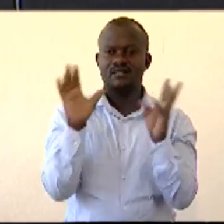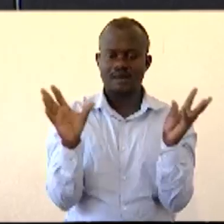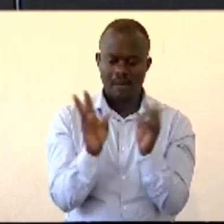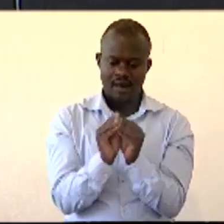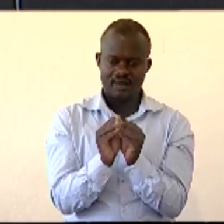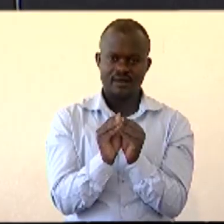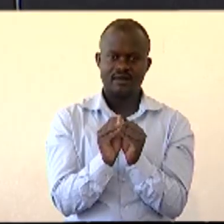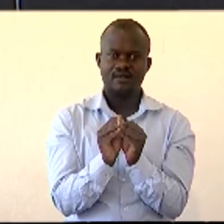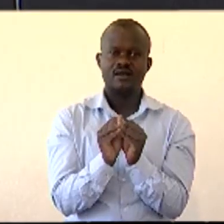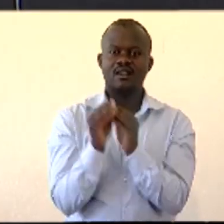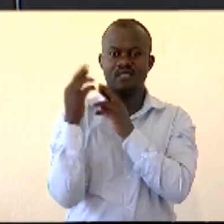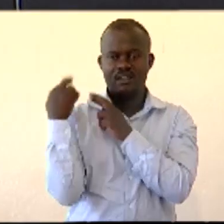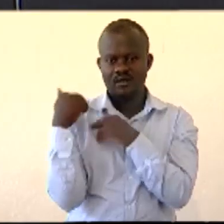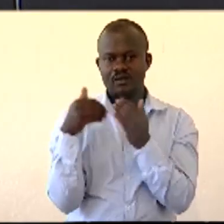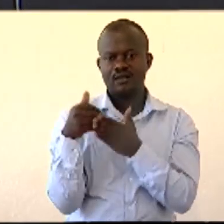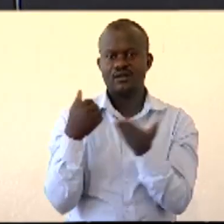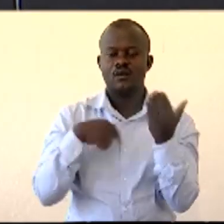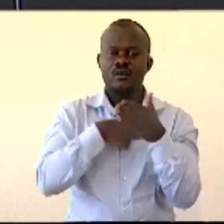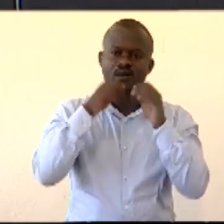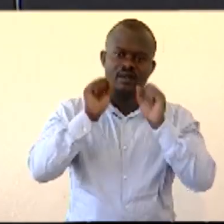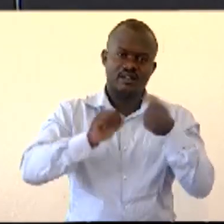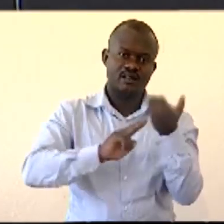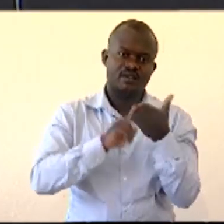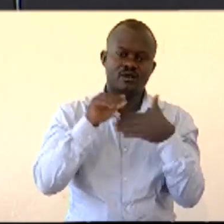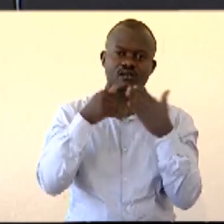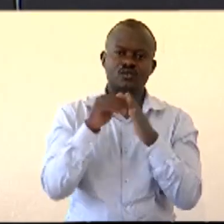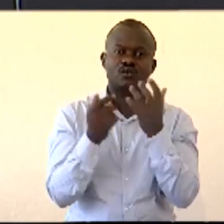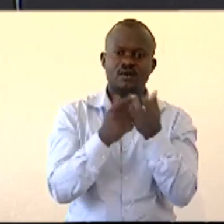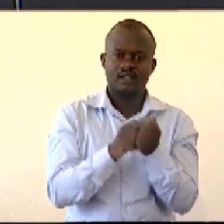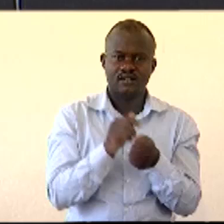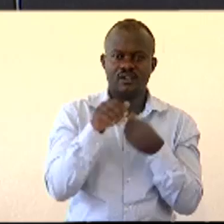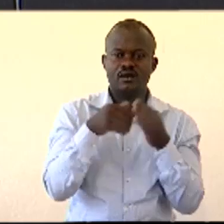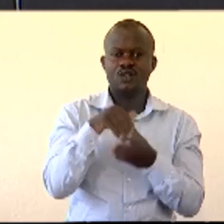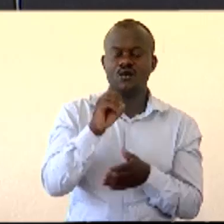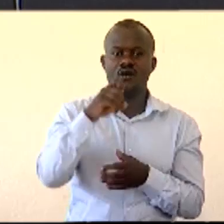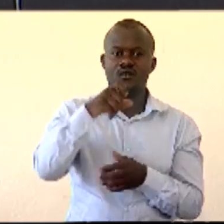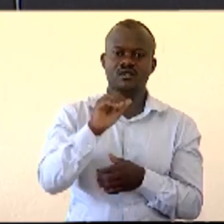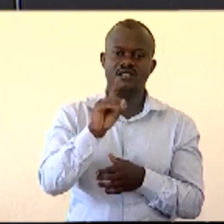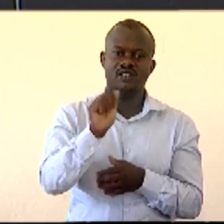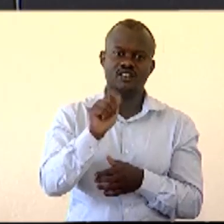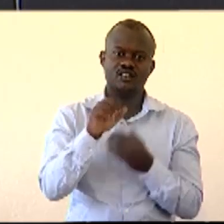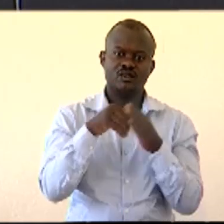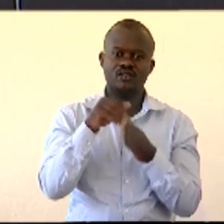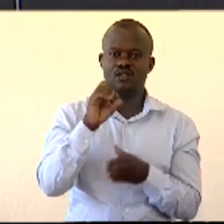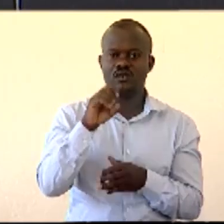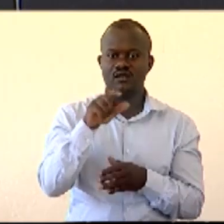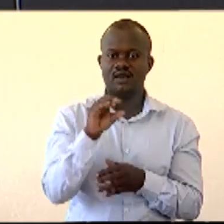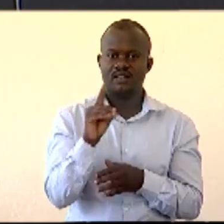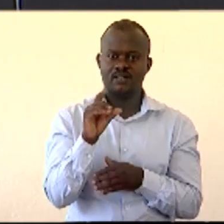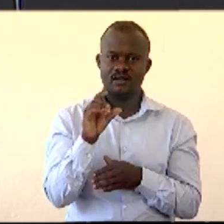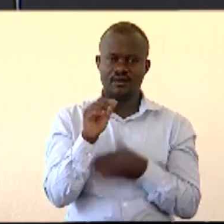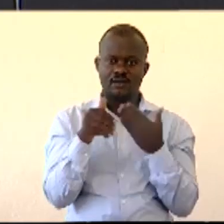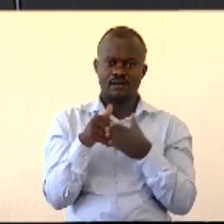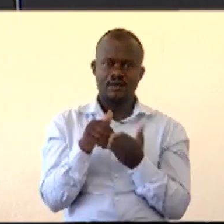summarizes the rules that we can use to calculate the oxidation state. The